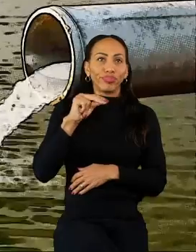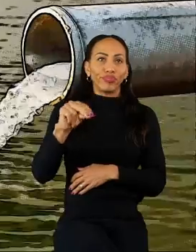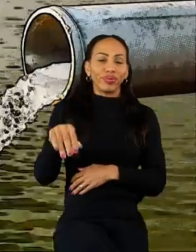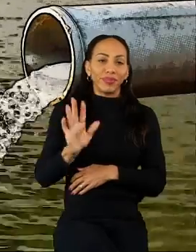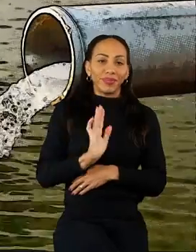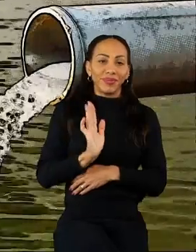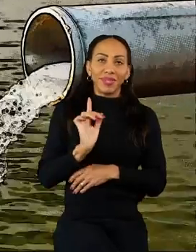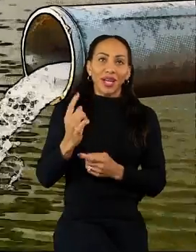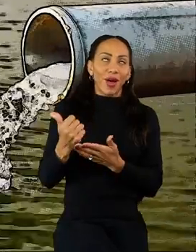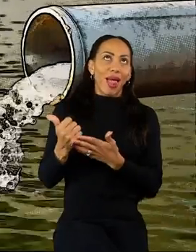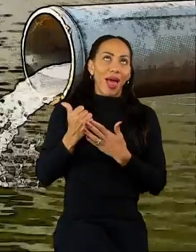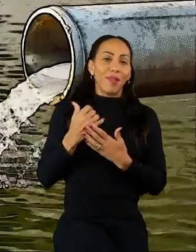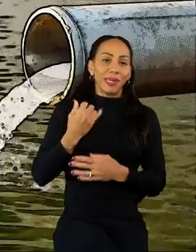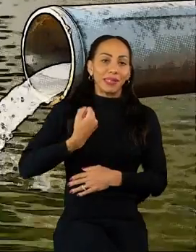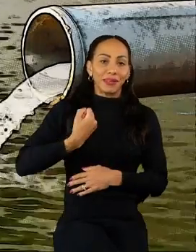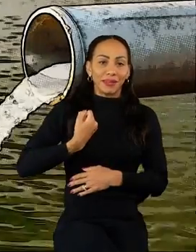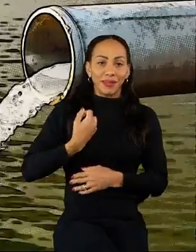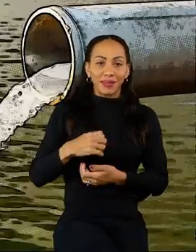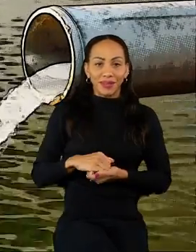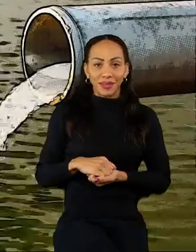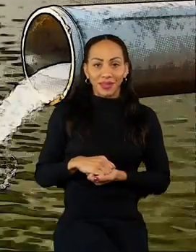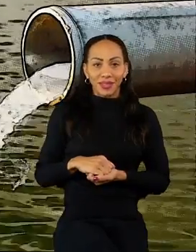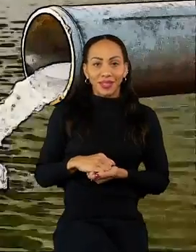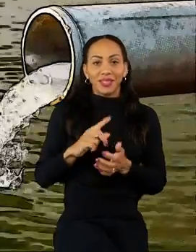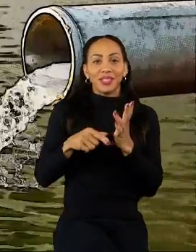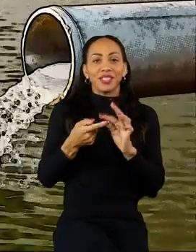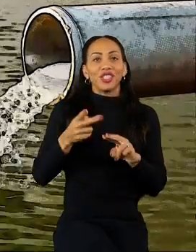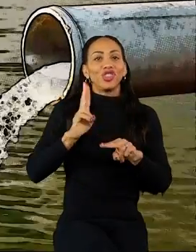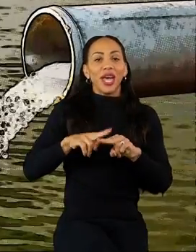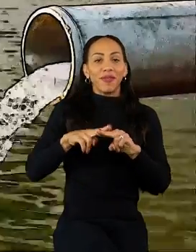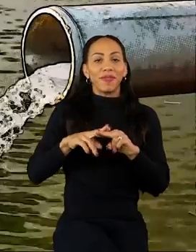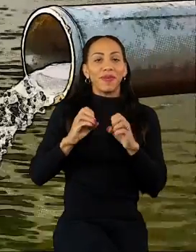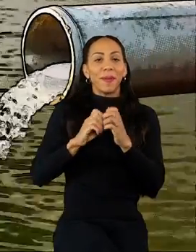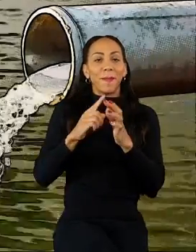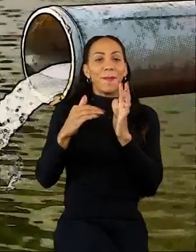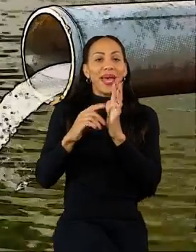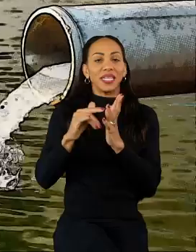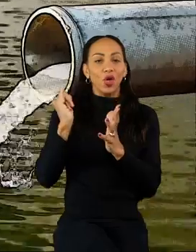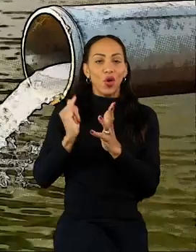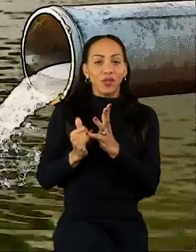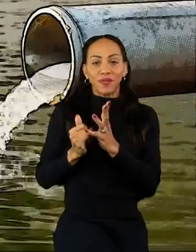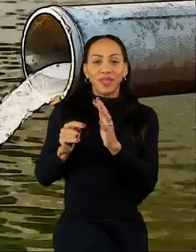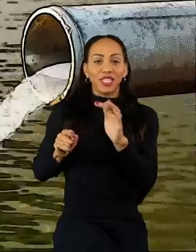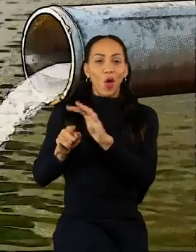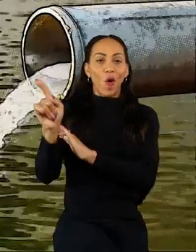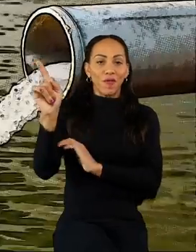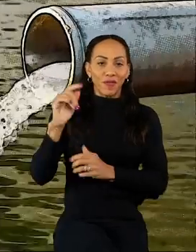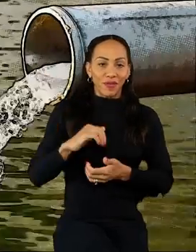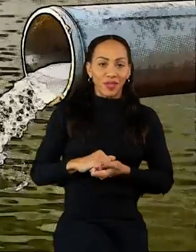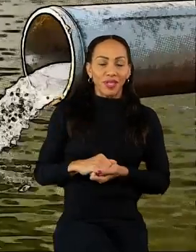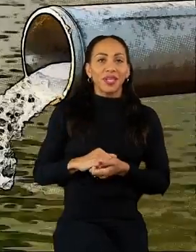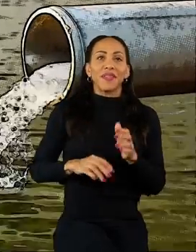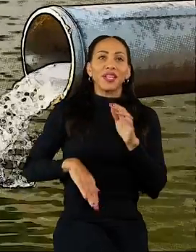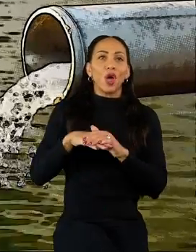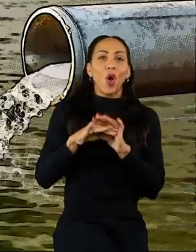shouldn't narrate it all, really. We are. I can't help it. So yeah, so Jeff Bezos is off. There's a